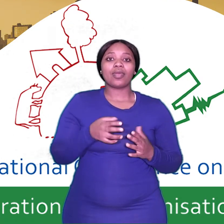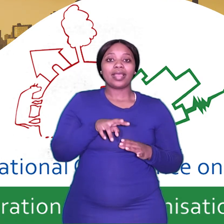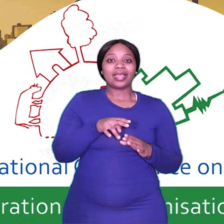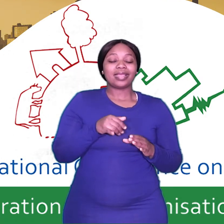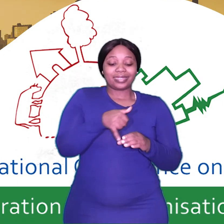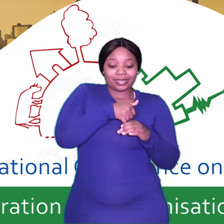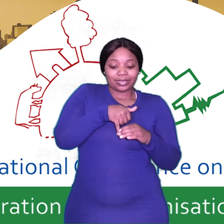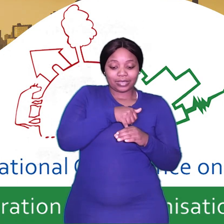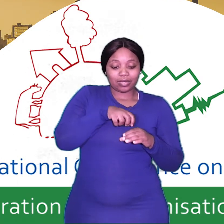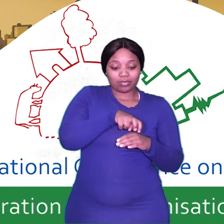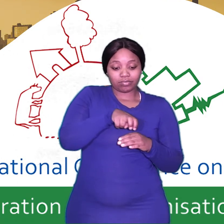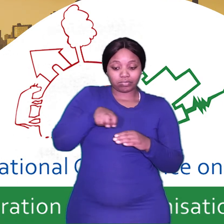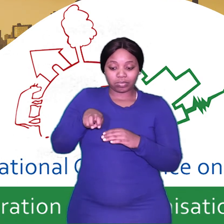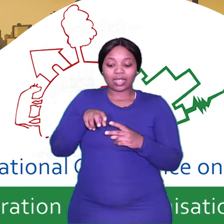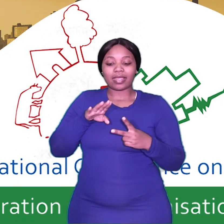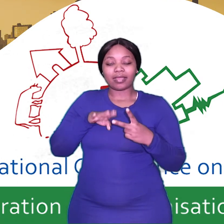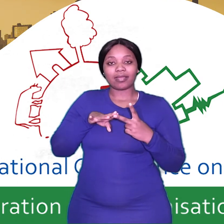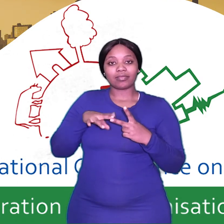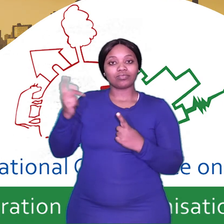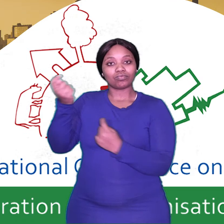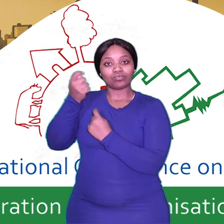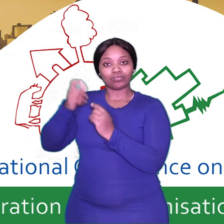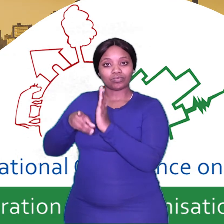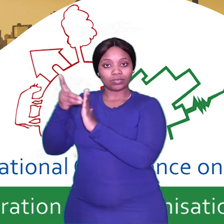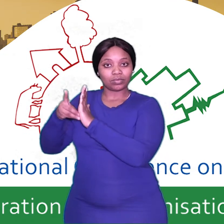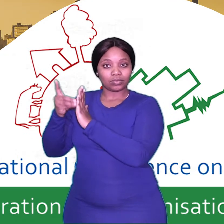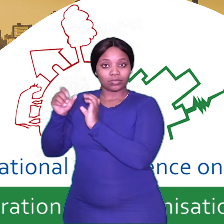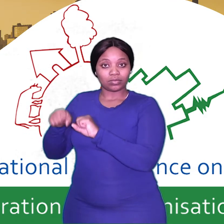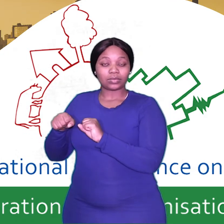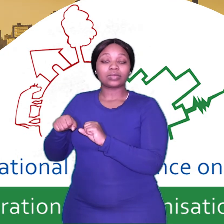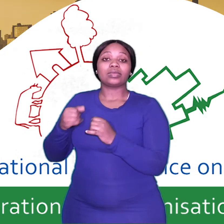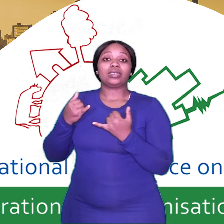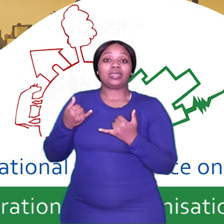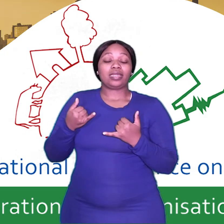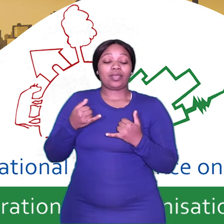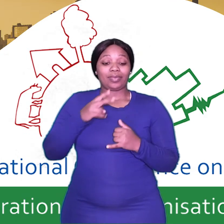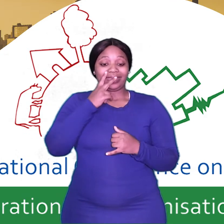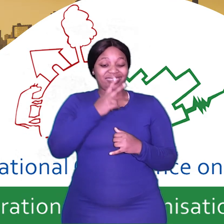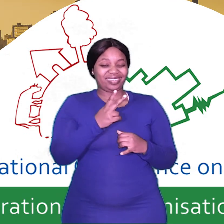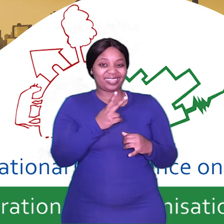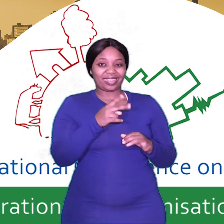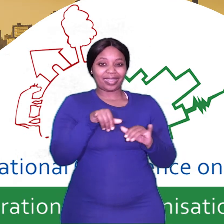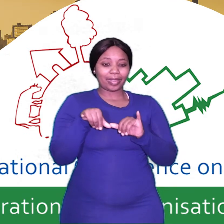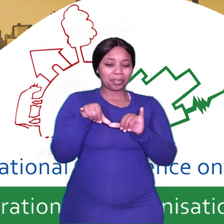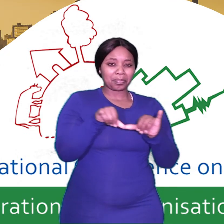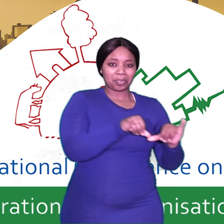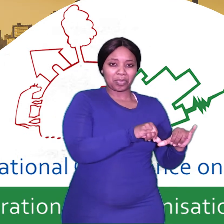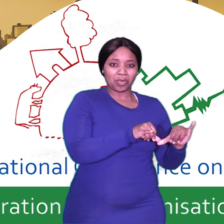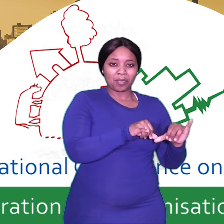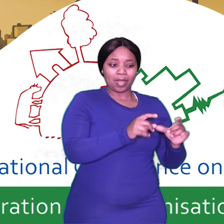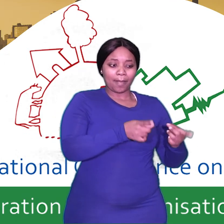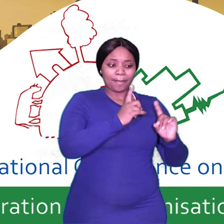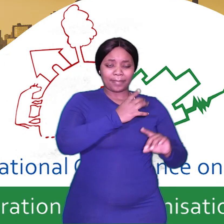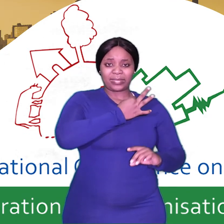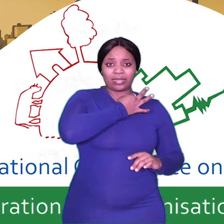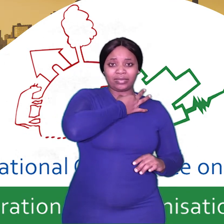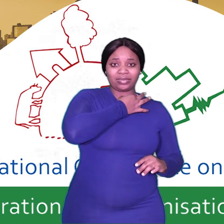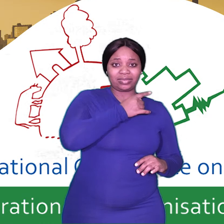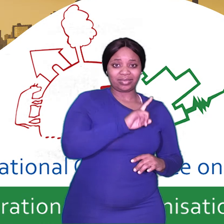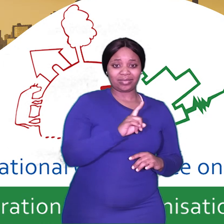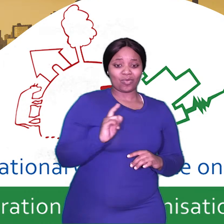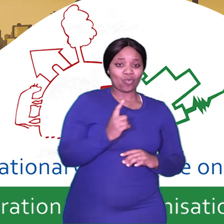and urbanization. And so the common thread, it appears to me, through all the presentation was the issue